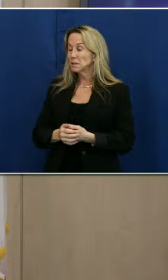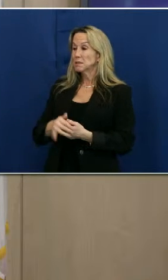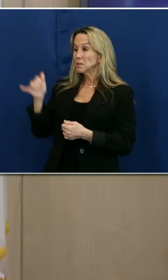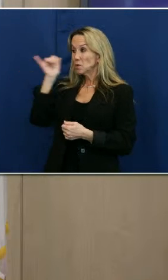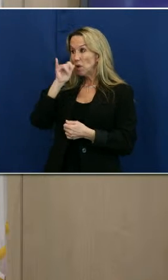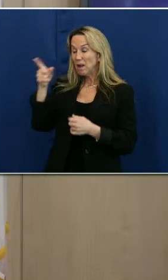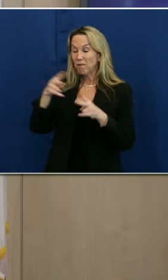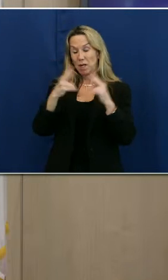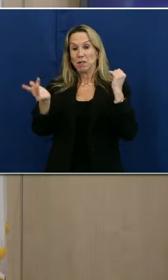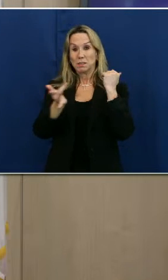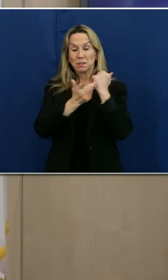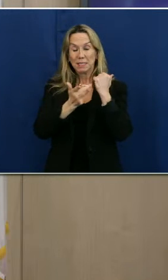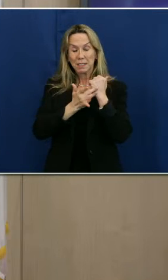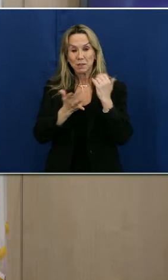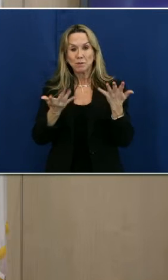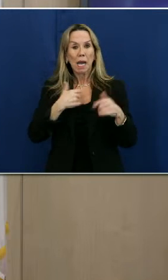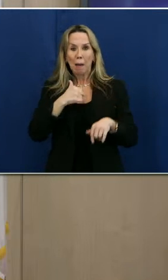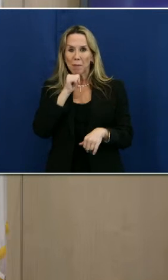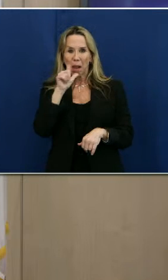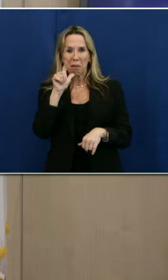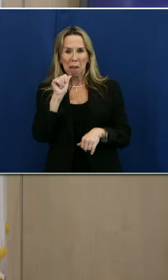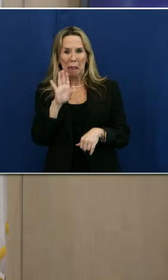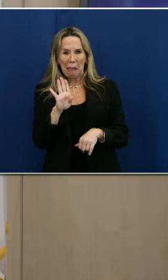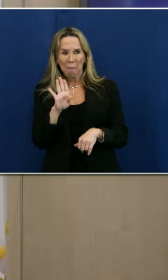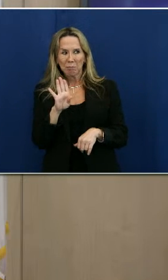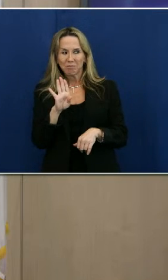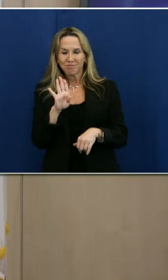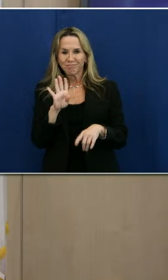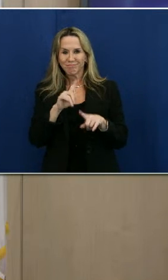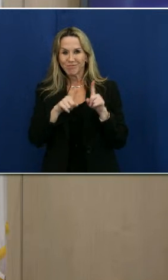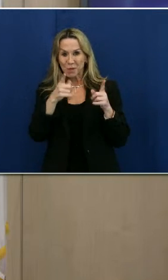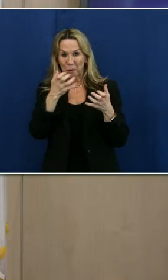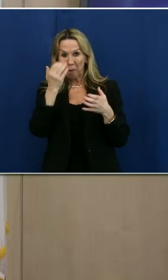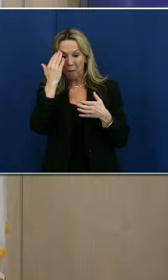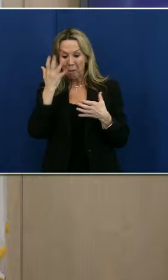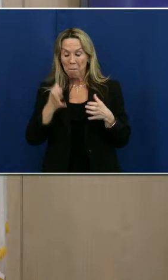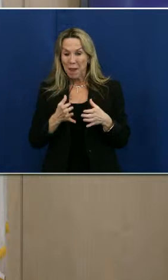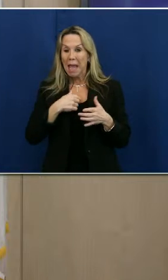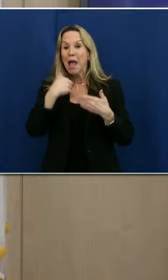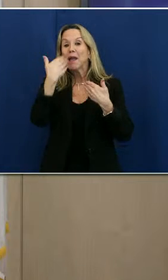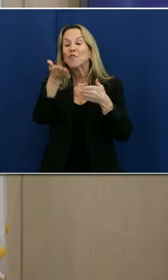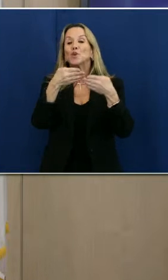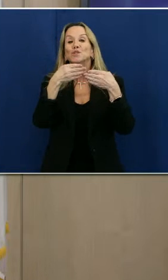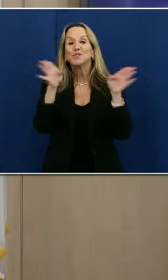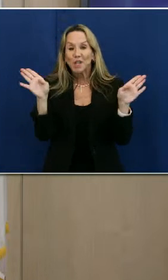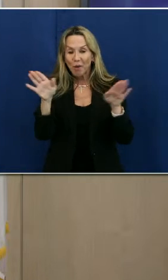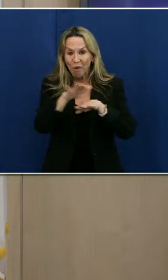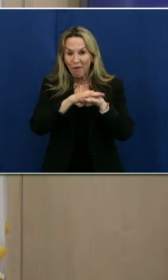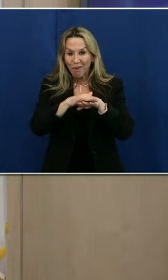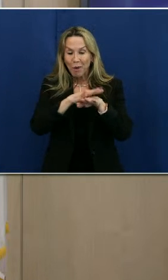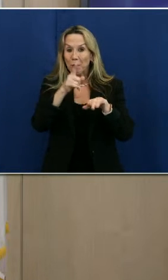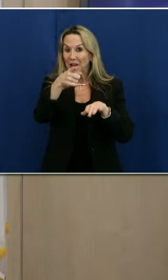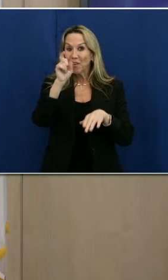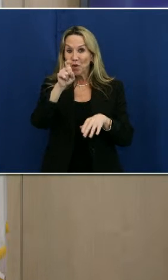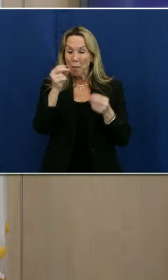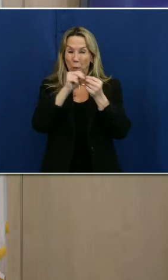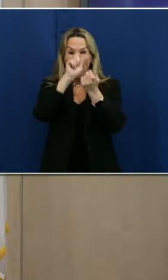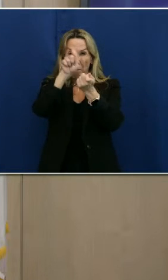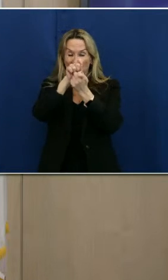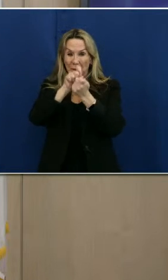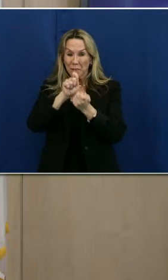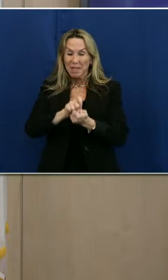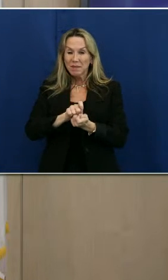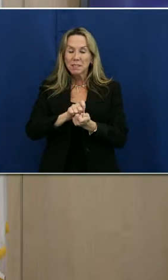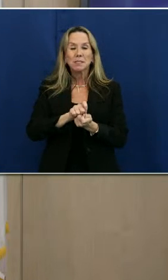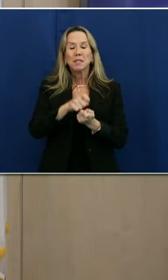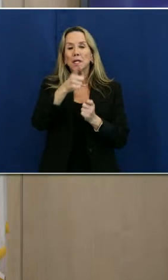very technical question. I'm not a laboratorian, and I'll give you a general answer, but if you need more specifics, please follow up with us, and I'll have you connect